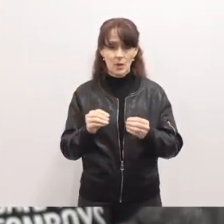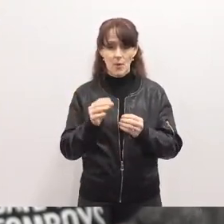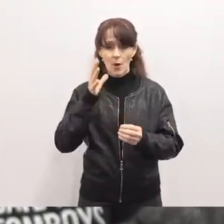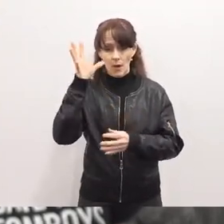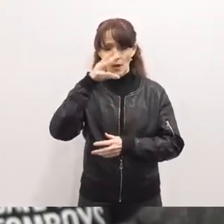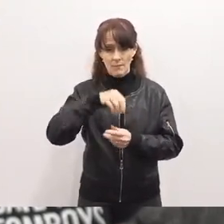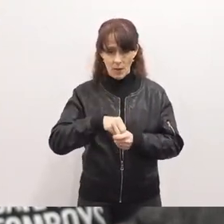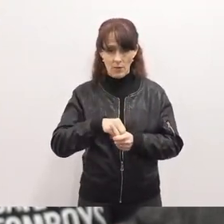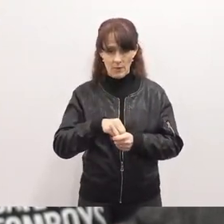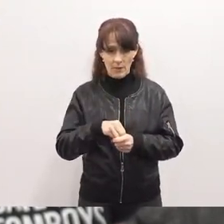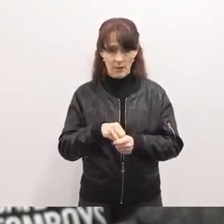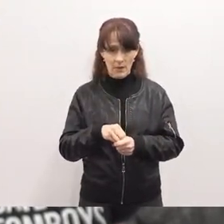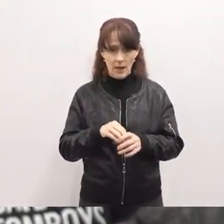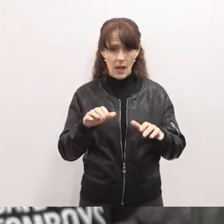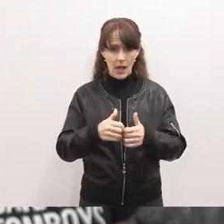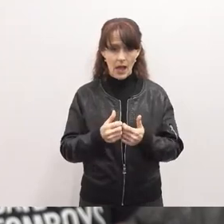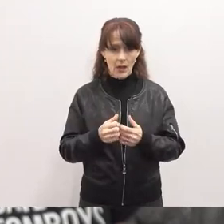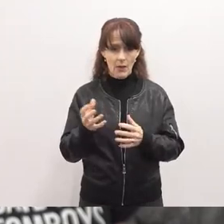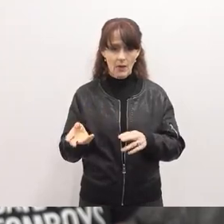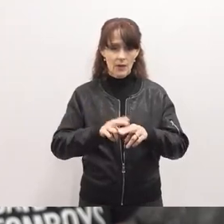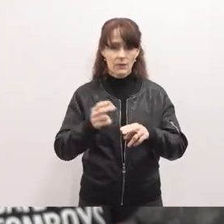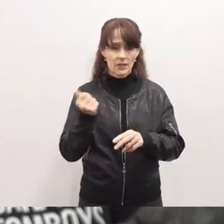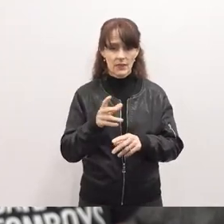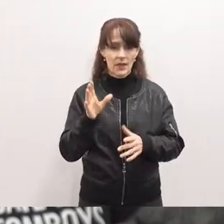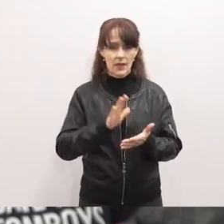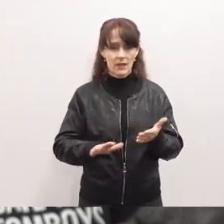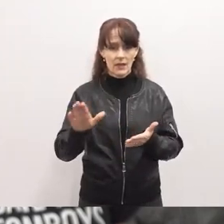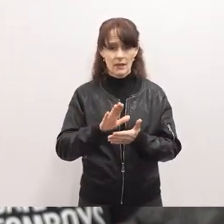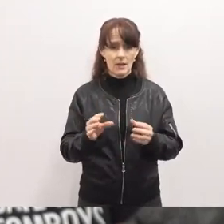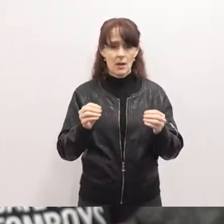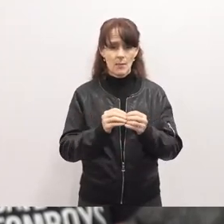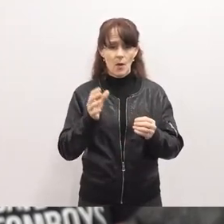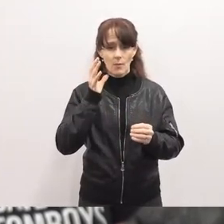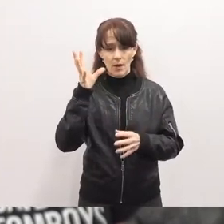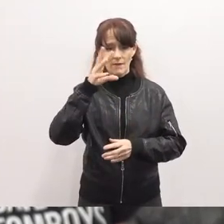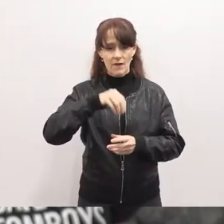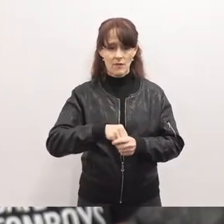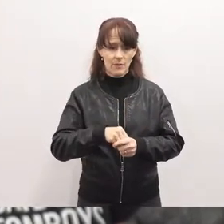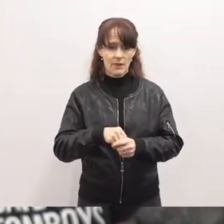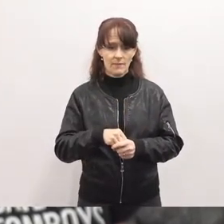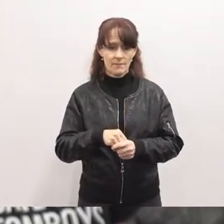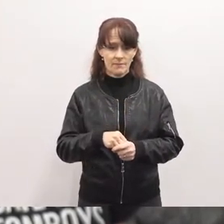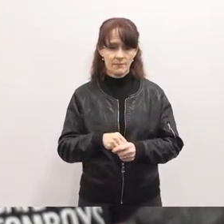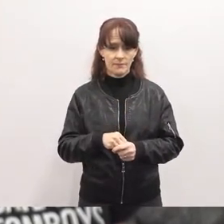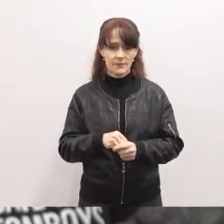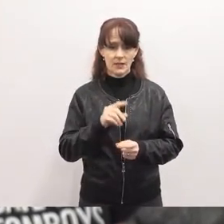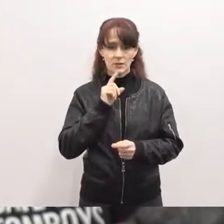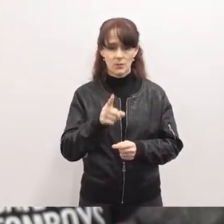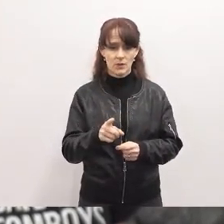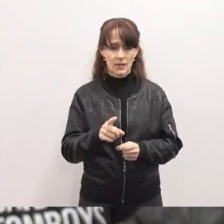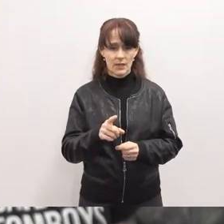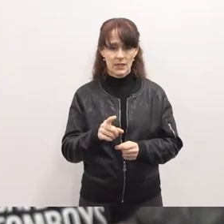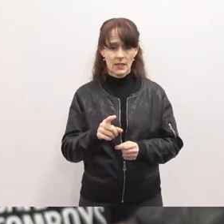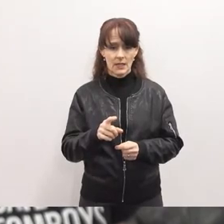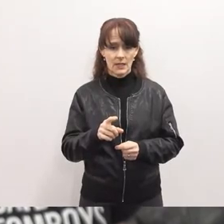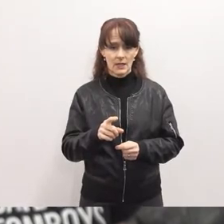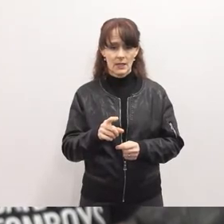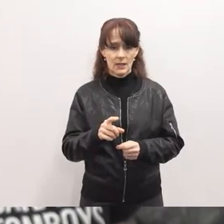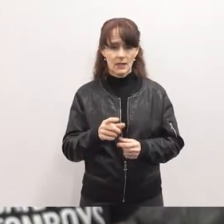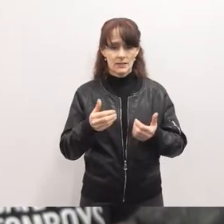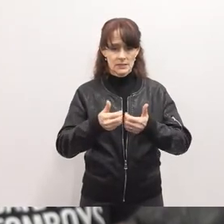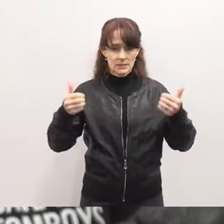parent involvement. How do we increase anything on campus? More parent involvement. This honestly just takes it